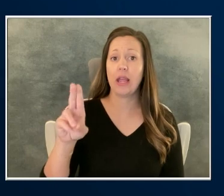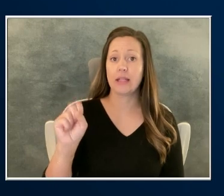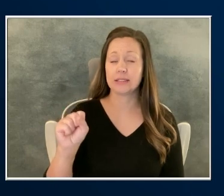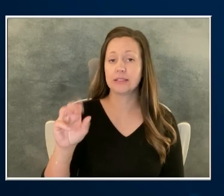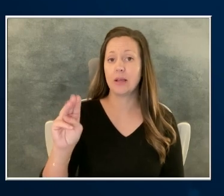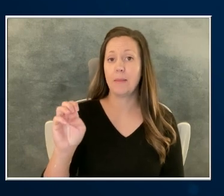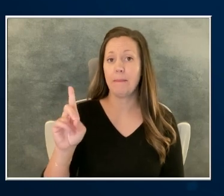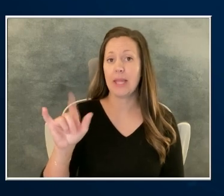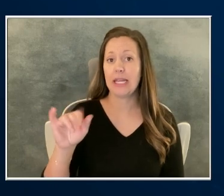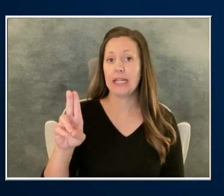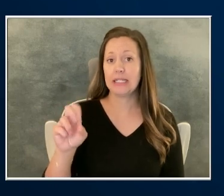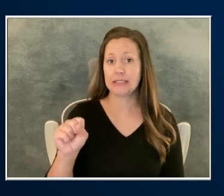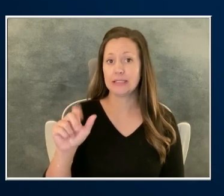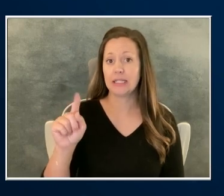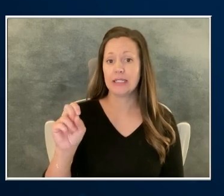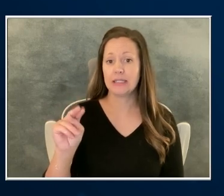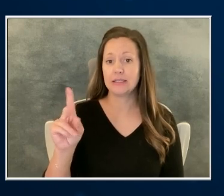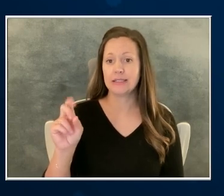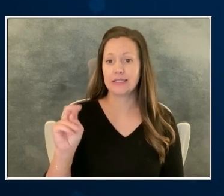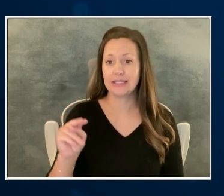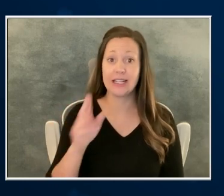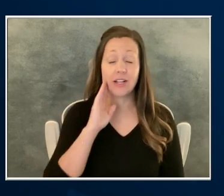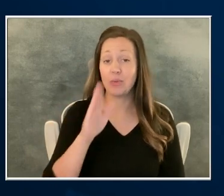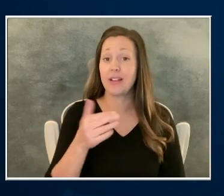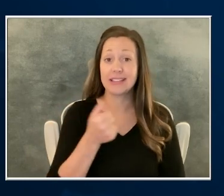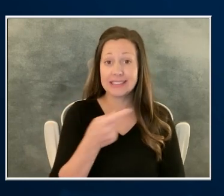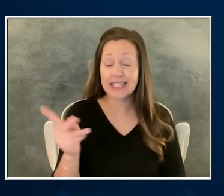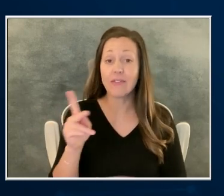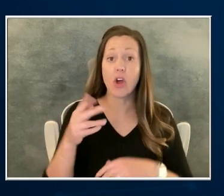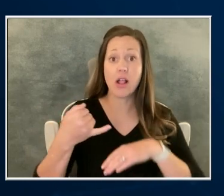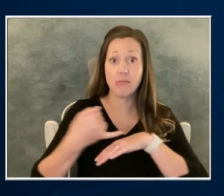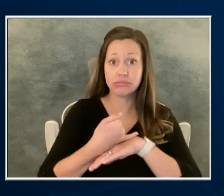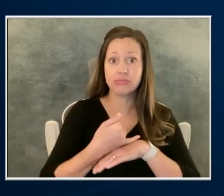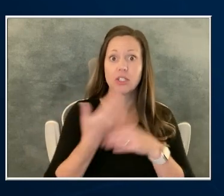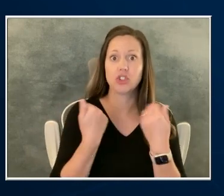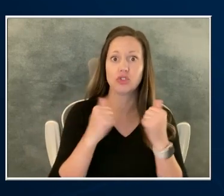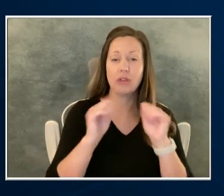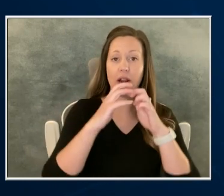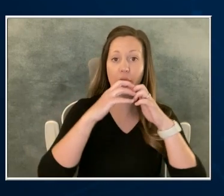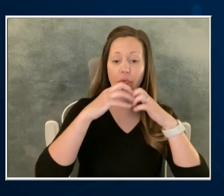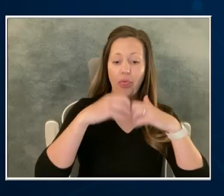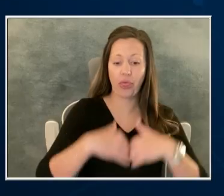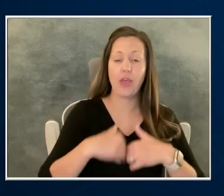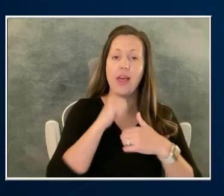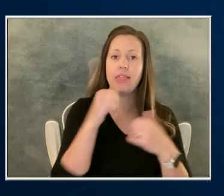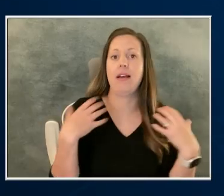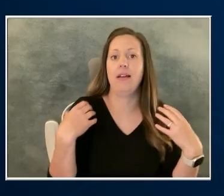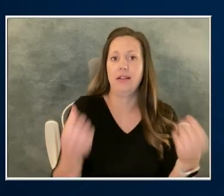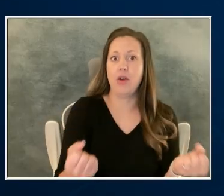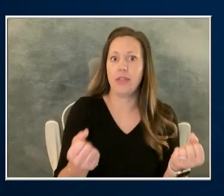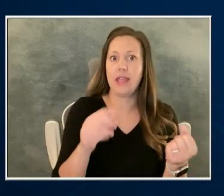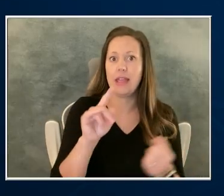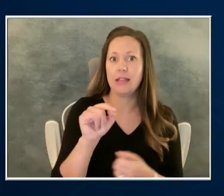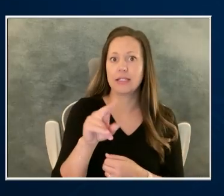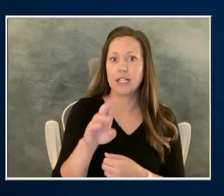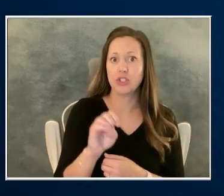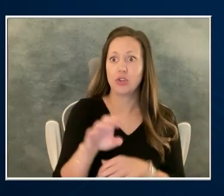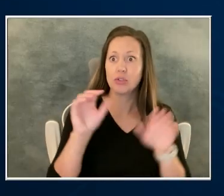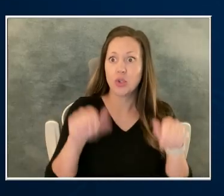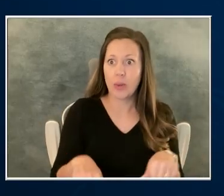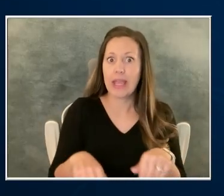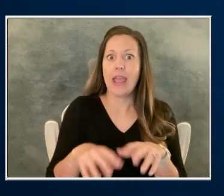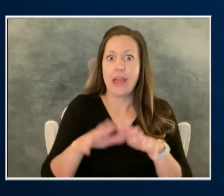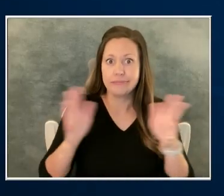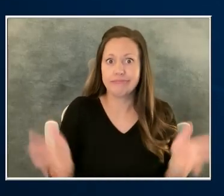making several passes across that area, trying to break up the unhealthy tissue and stimulate an inflammatory response so that new building blocks will come to that area and help that